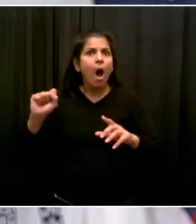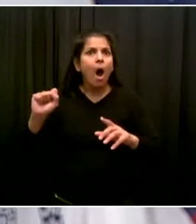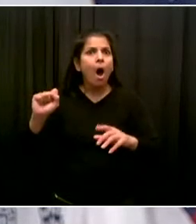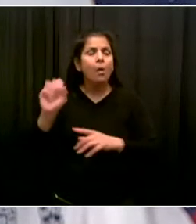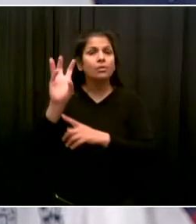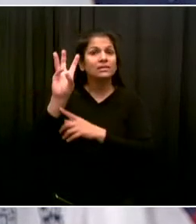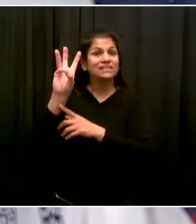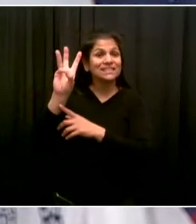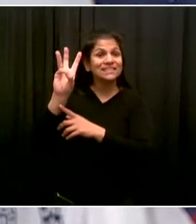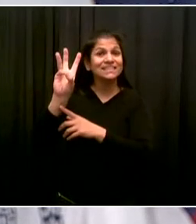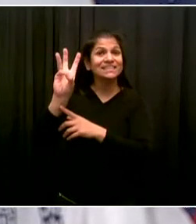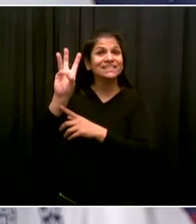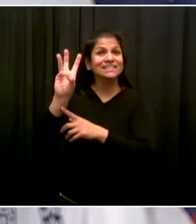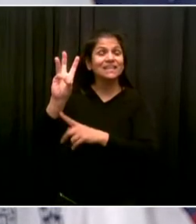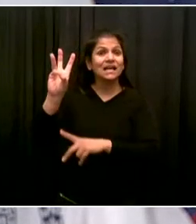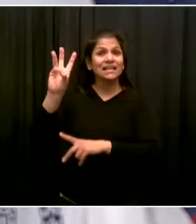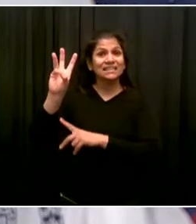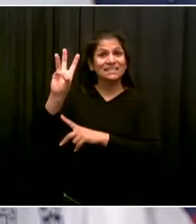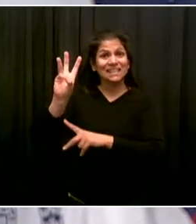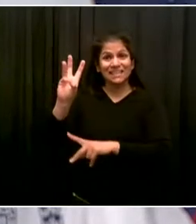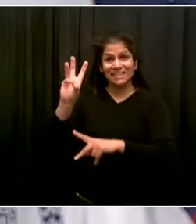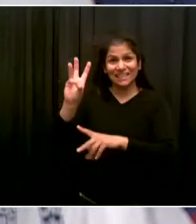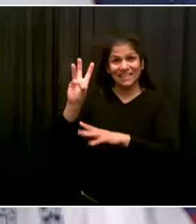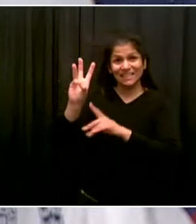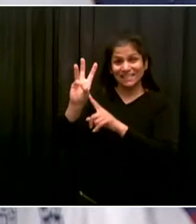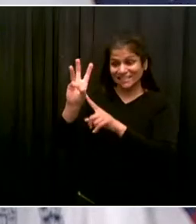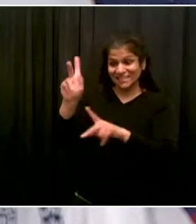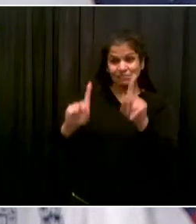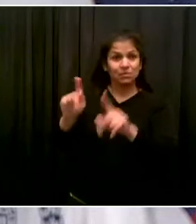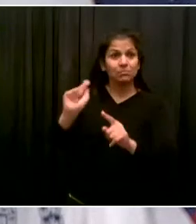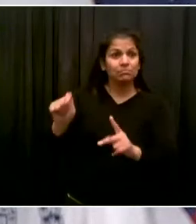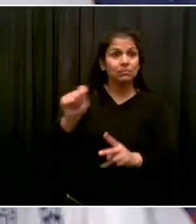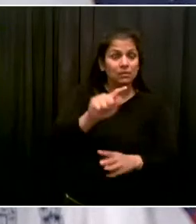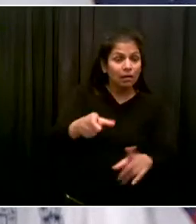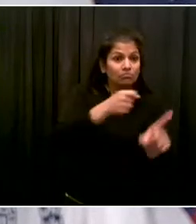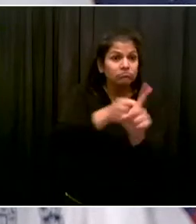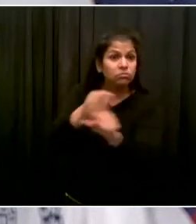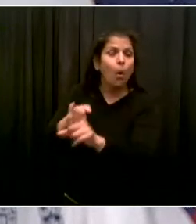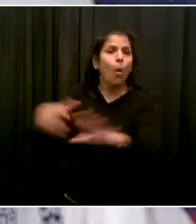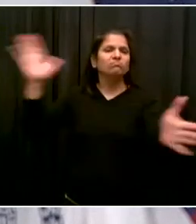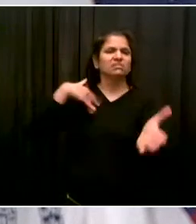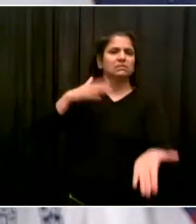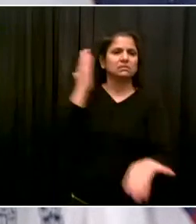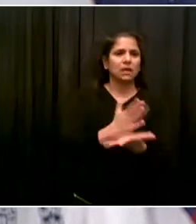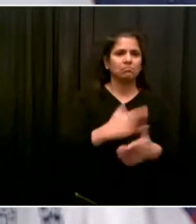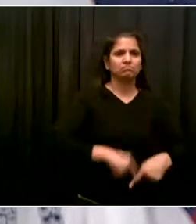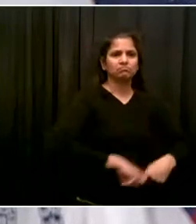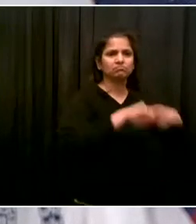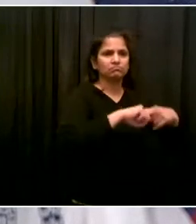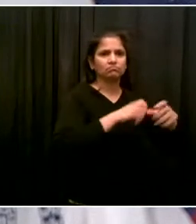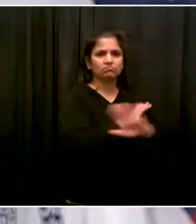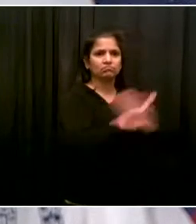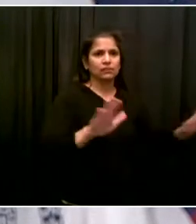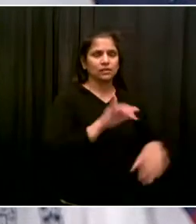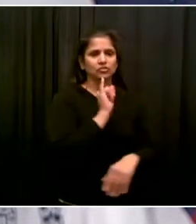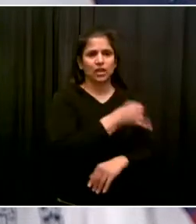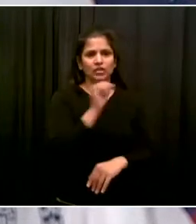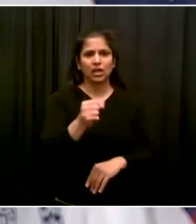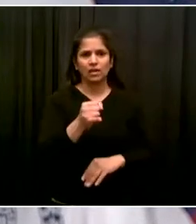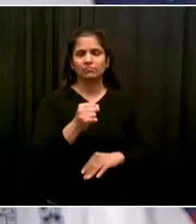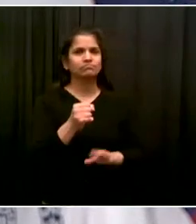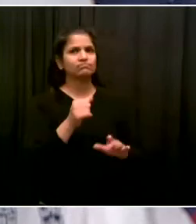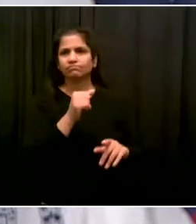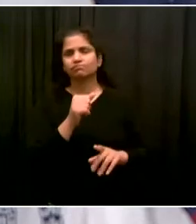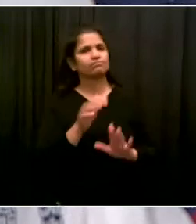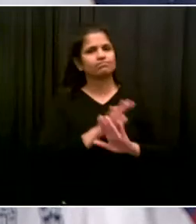from this city. So far, there's been 234,000 doses of a Johnson & Johnson vaccine given, and thank God, no reports at all